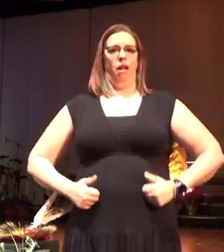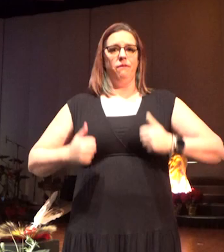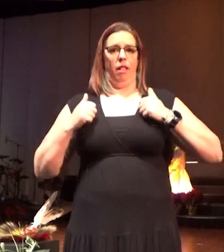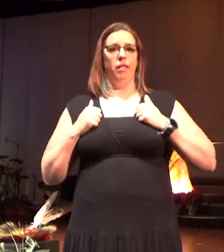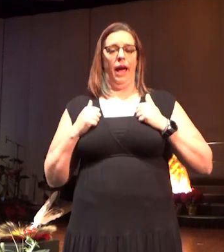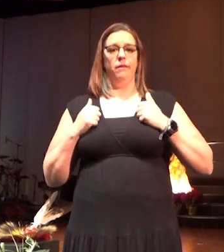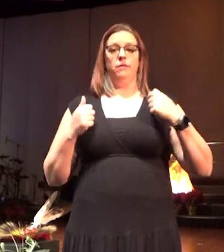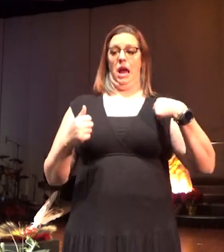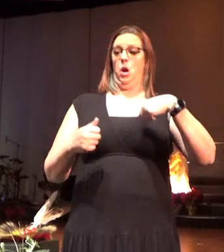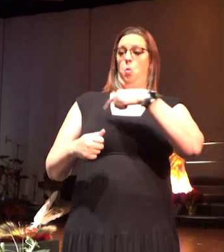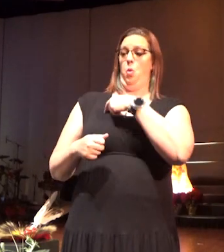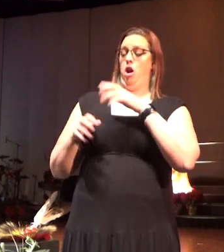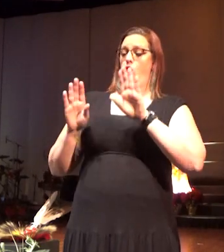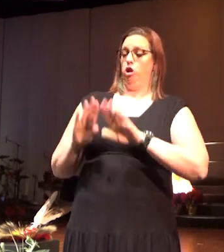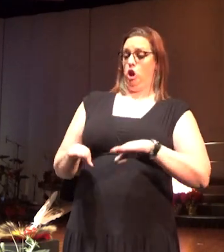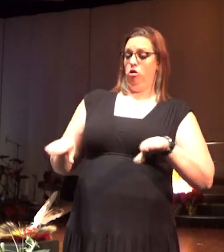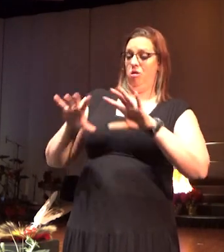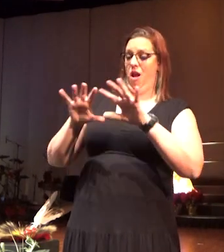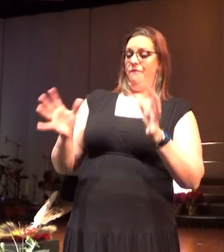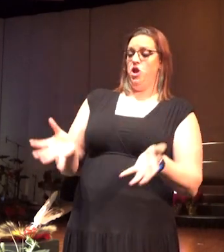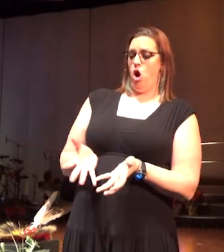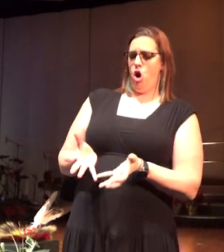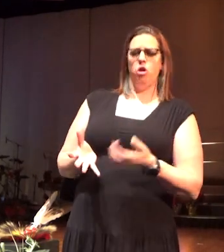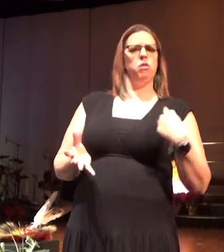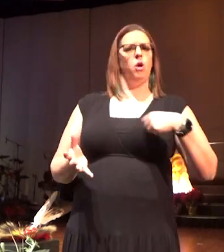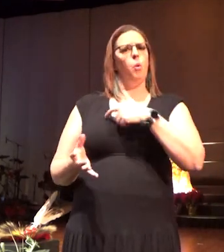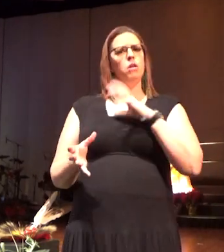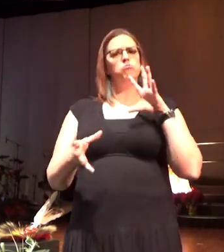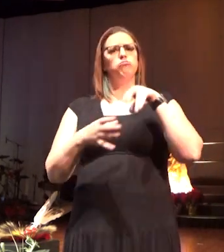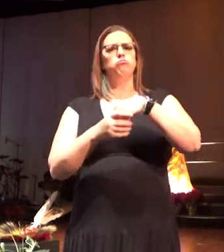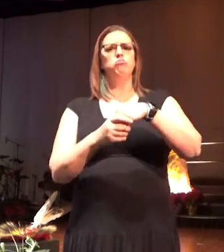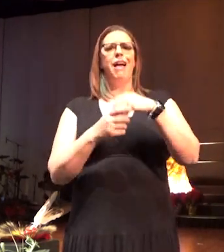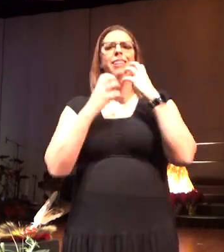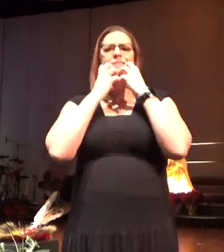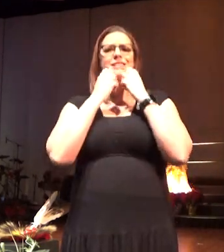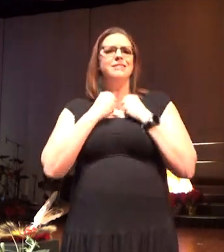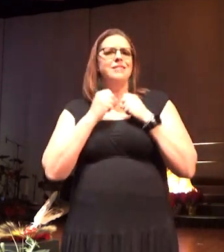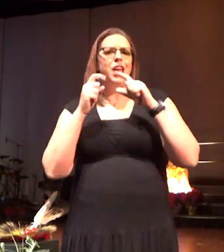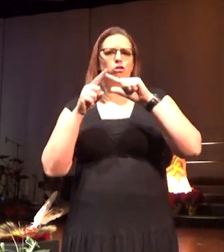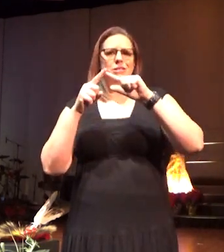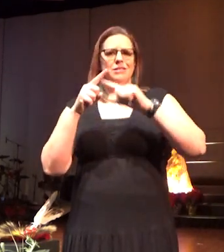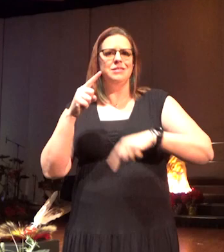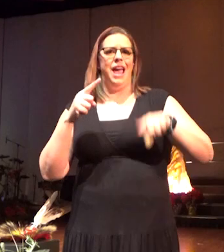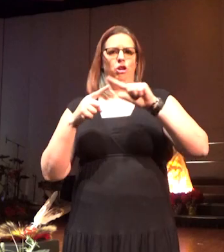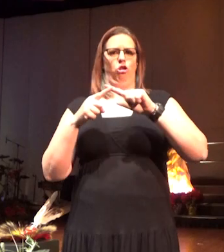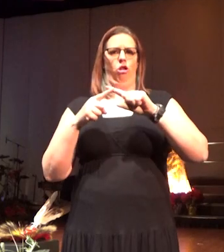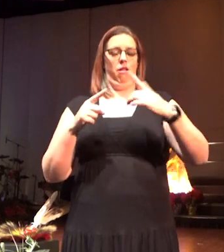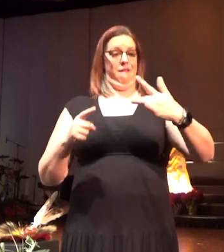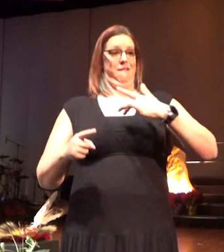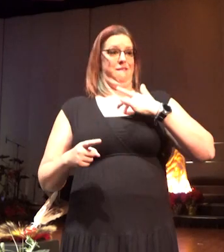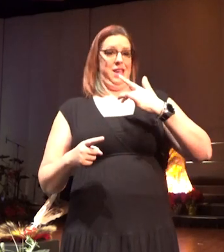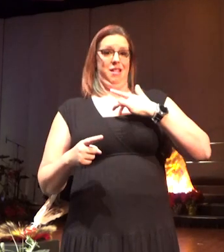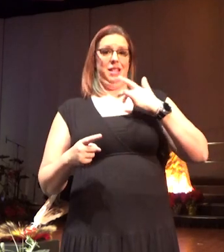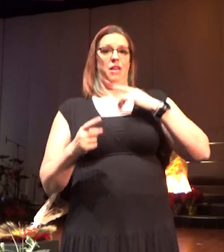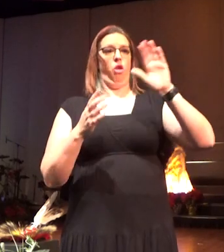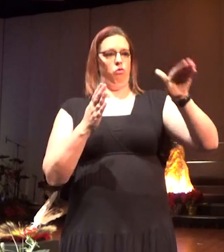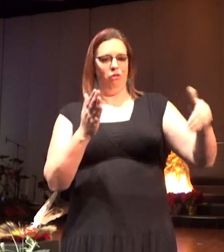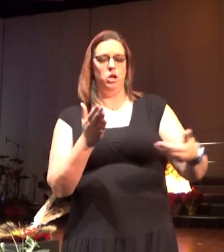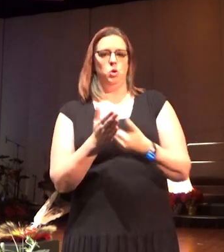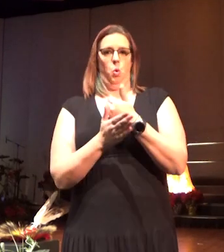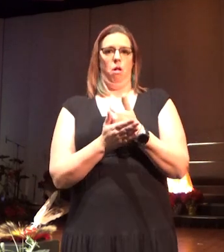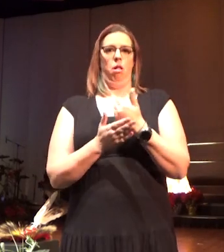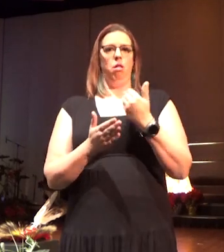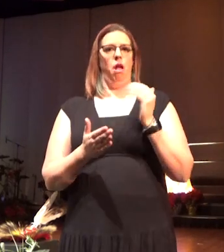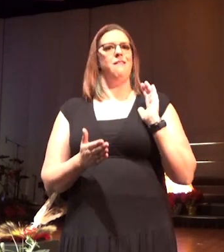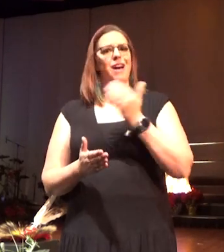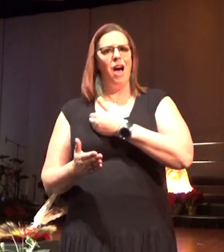the earth, we can take part in the sacred cycle, feeling the renewal of our life,